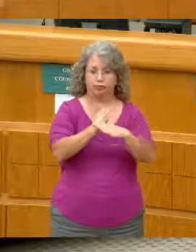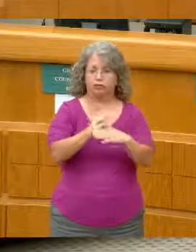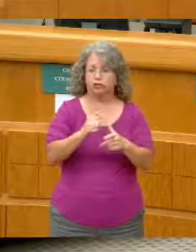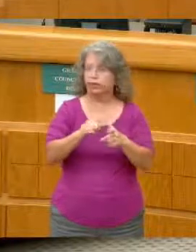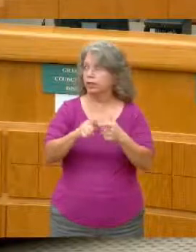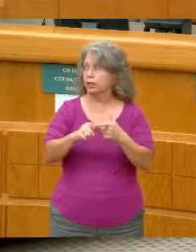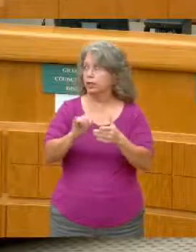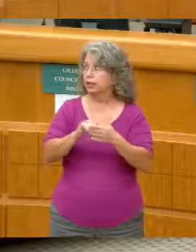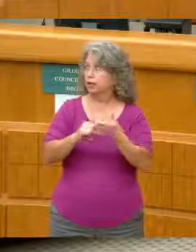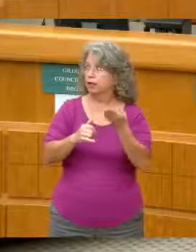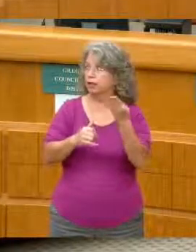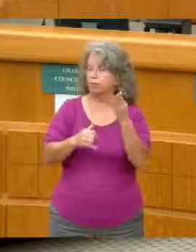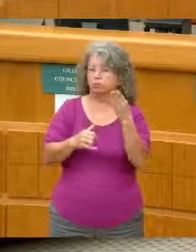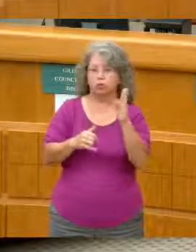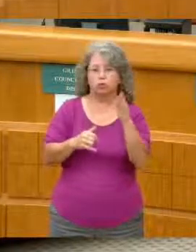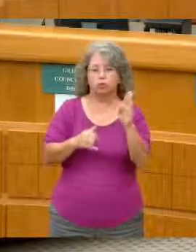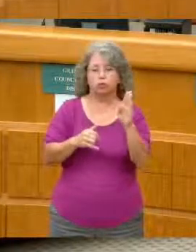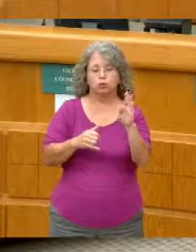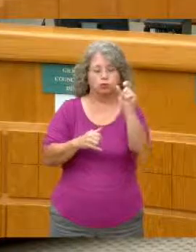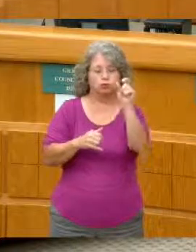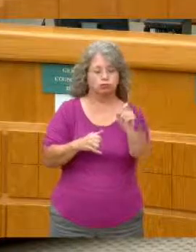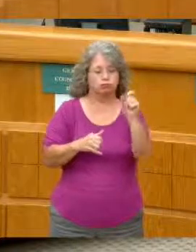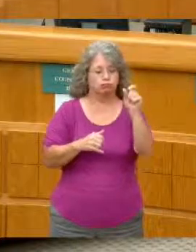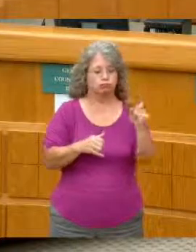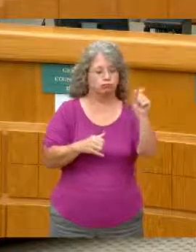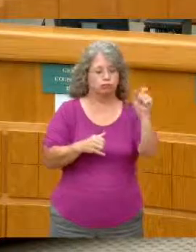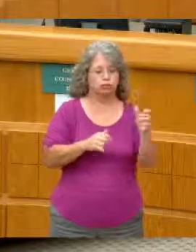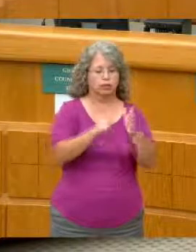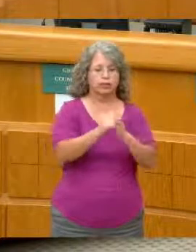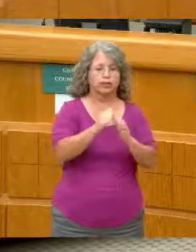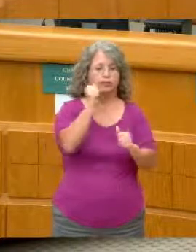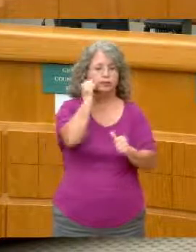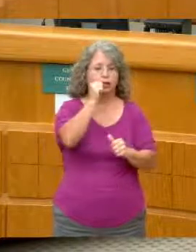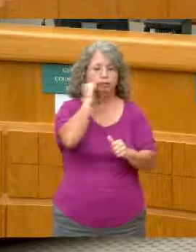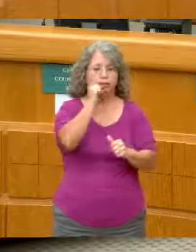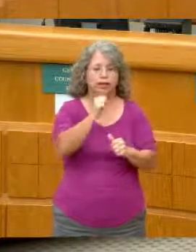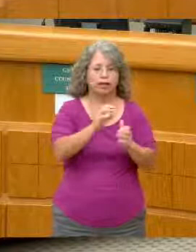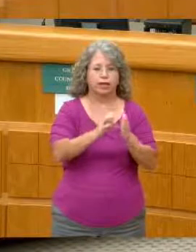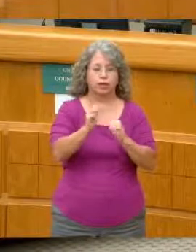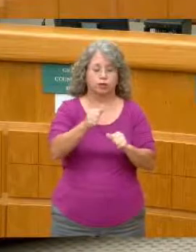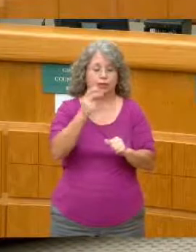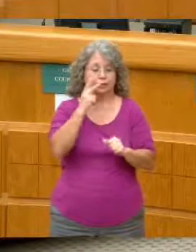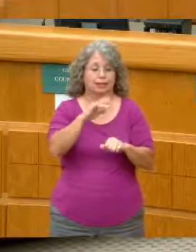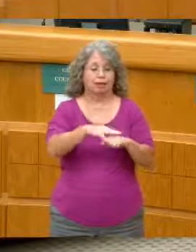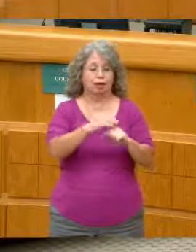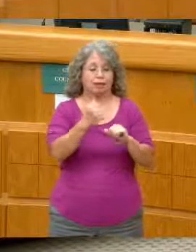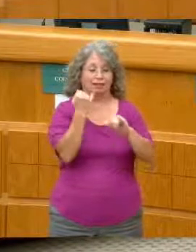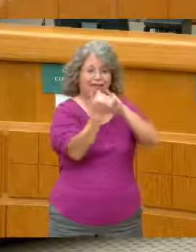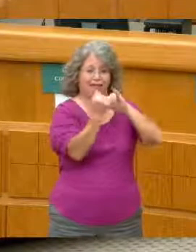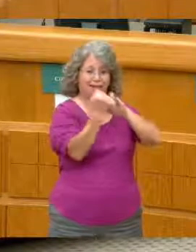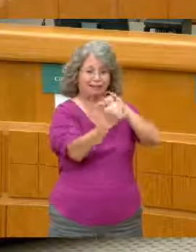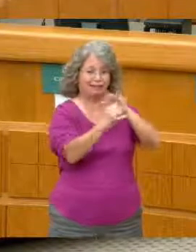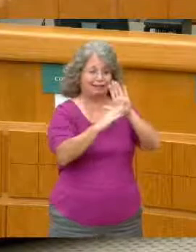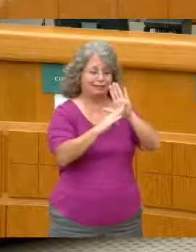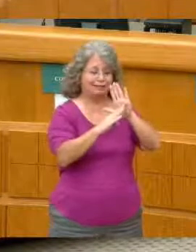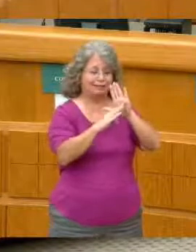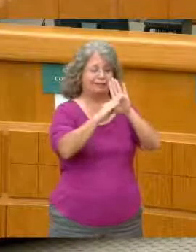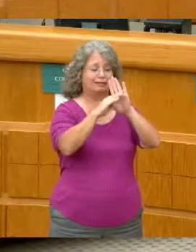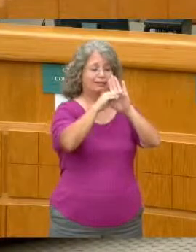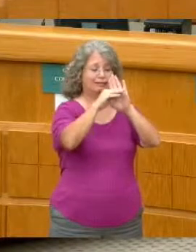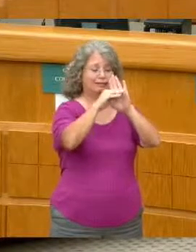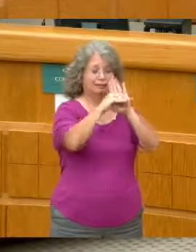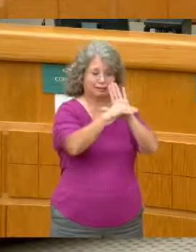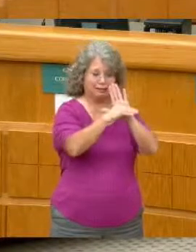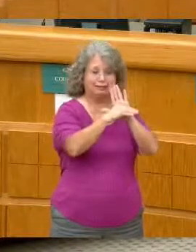see the daily counts in the bluish purple, or the blue here. What you can see on the end, because of that detention facility,